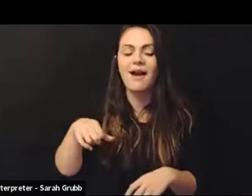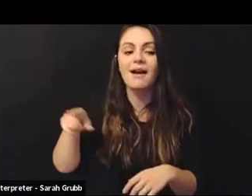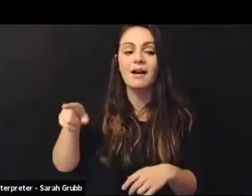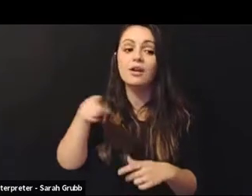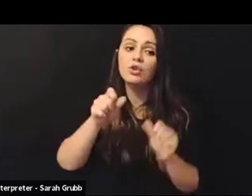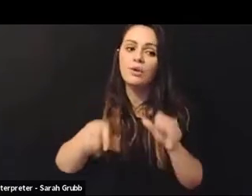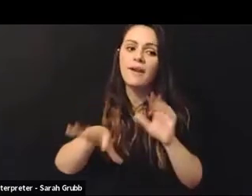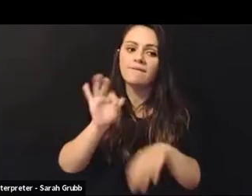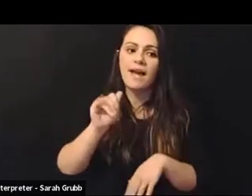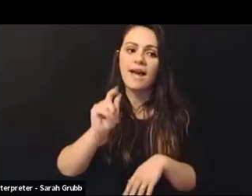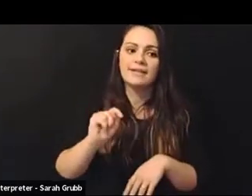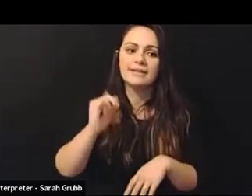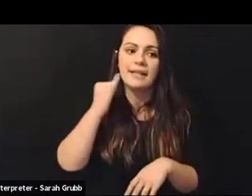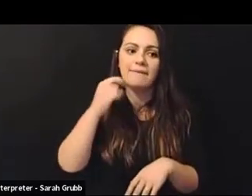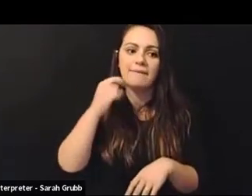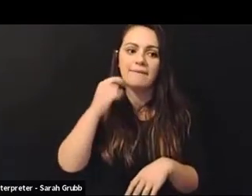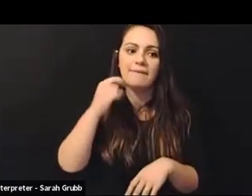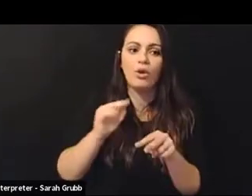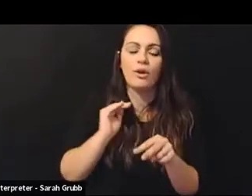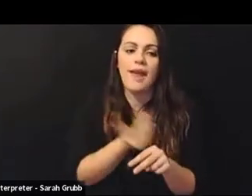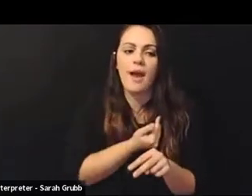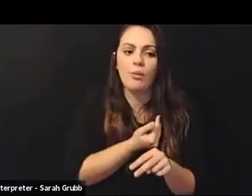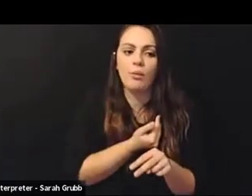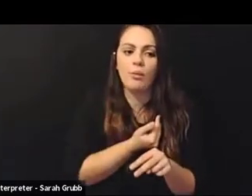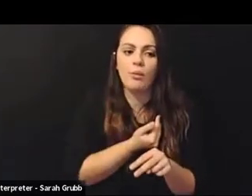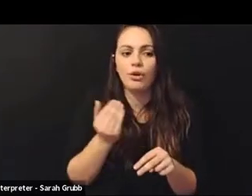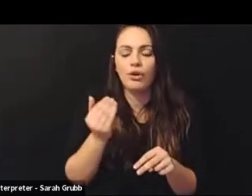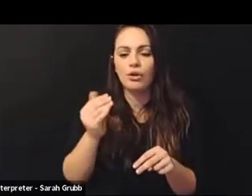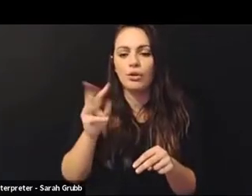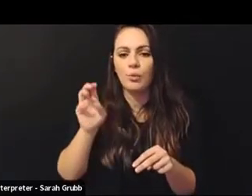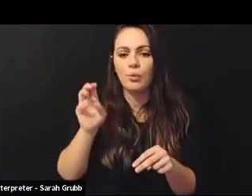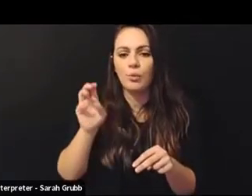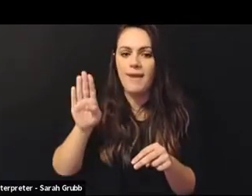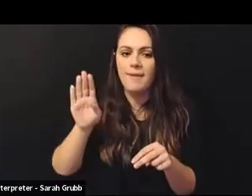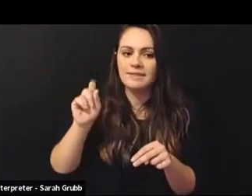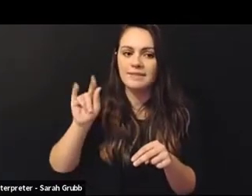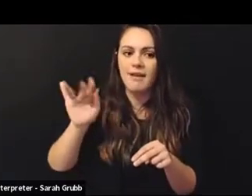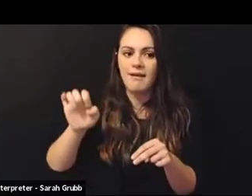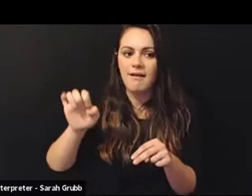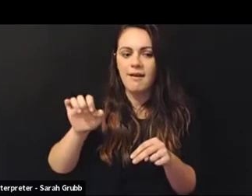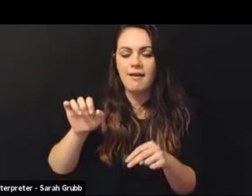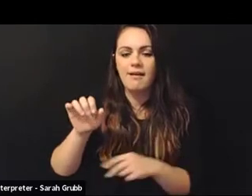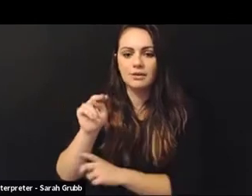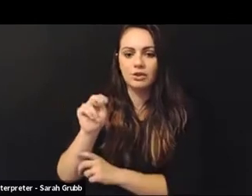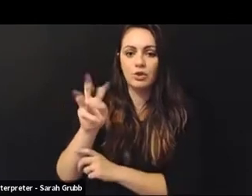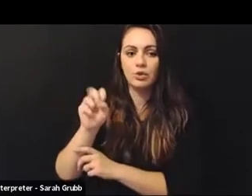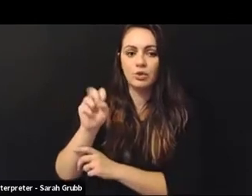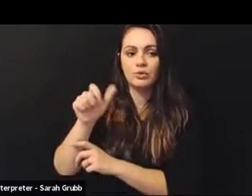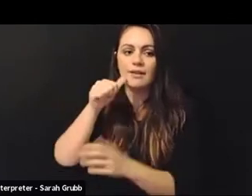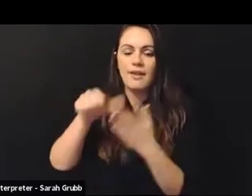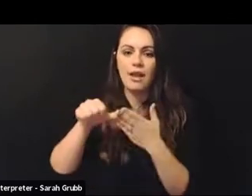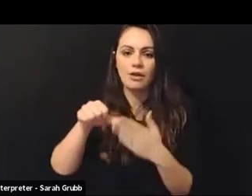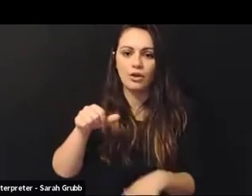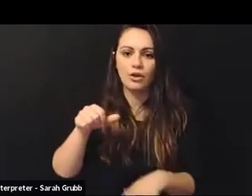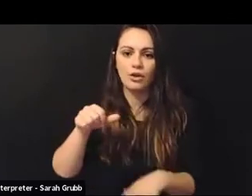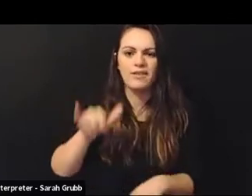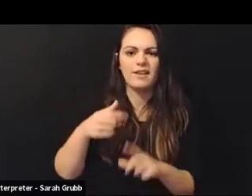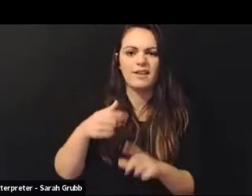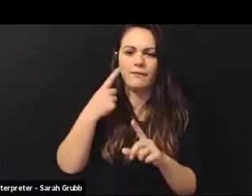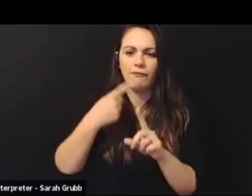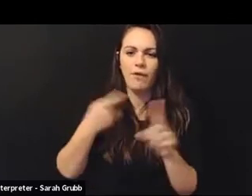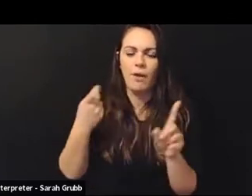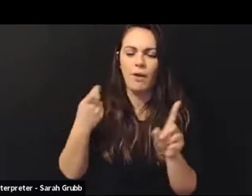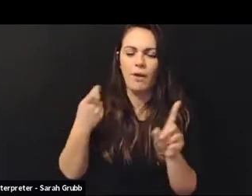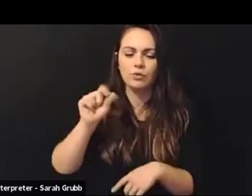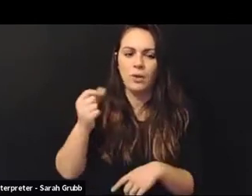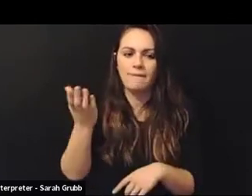could find it if you go to our webpage under our newsletter, and if you look for 2014. And it really came up,